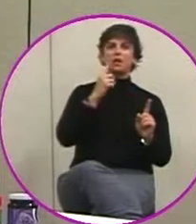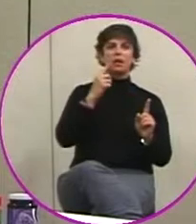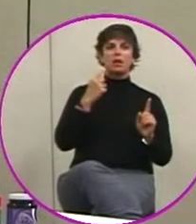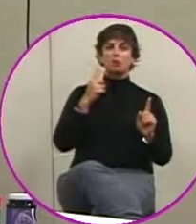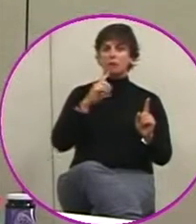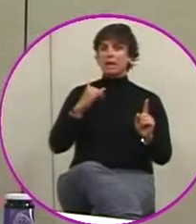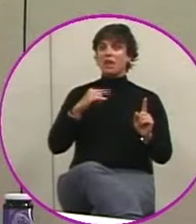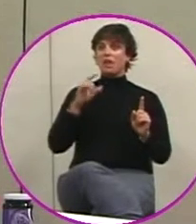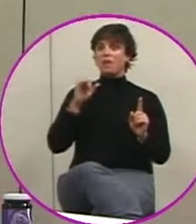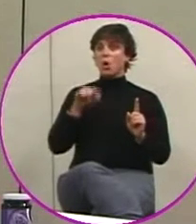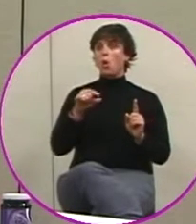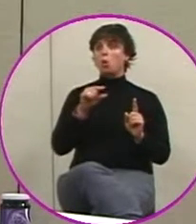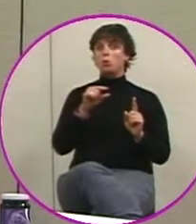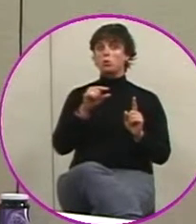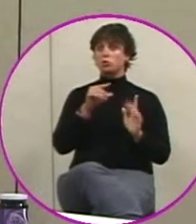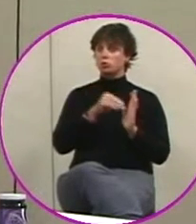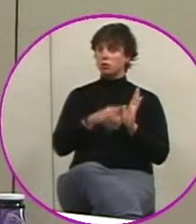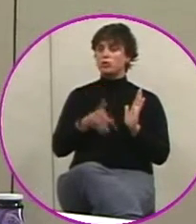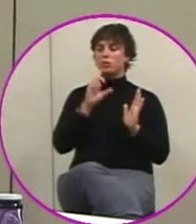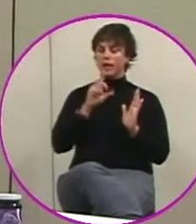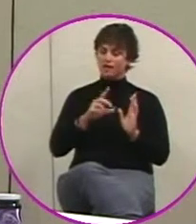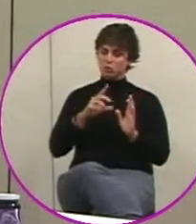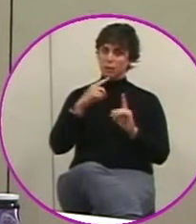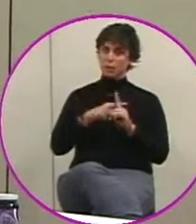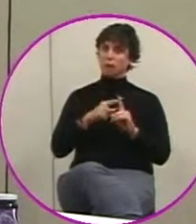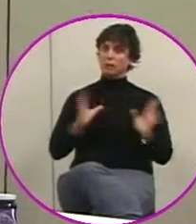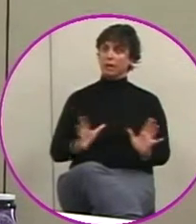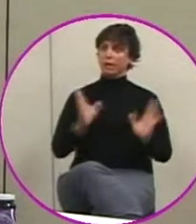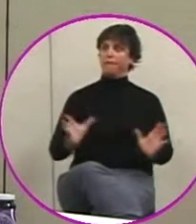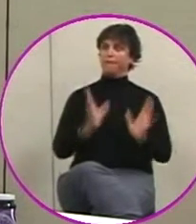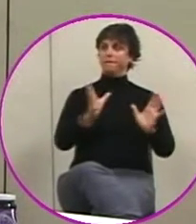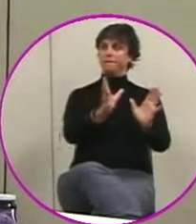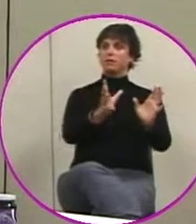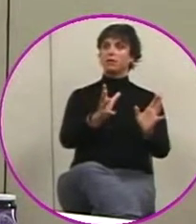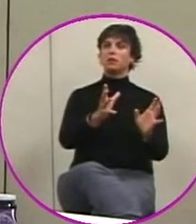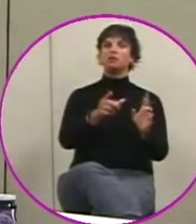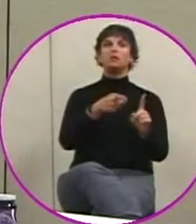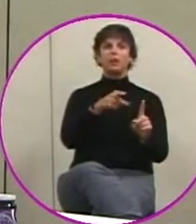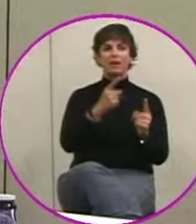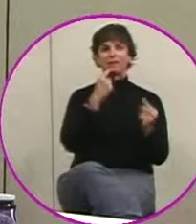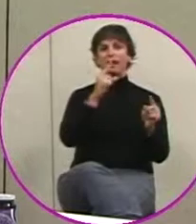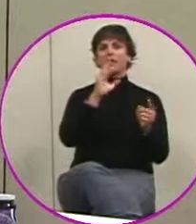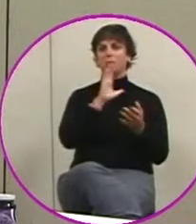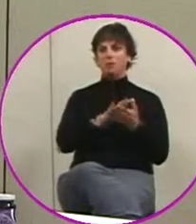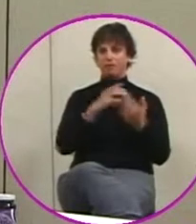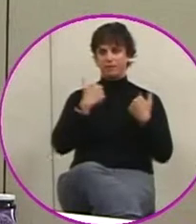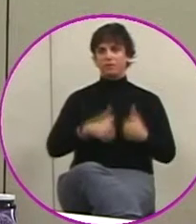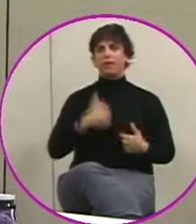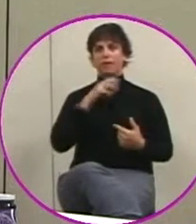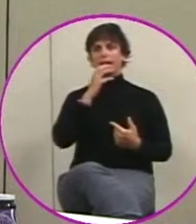have to provide a lot of positives for them to believe this person cares about me.